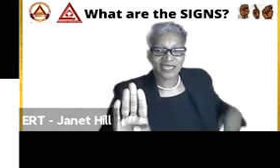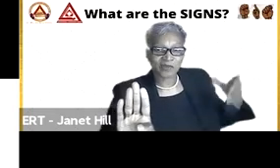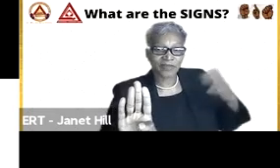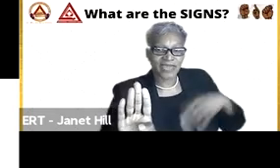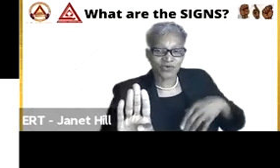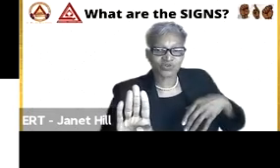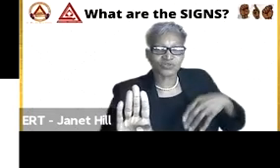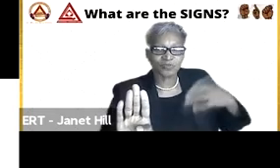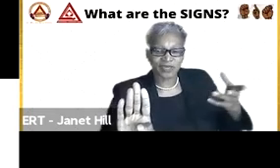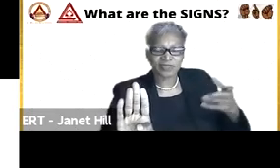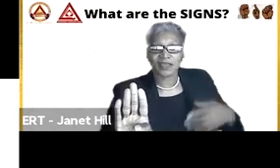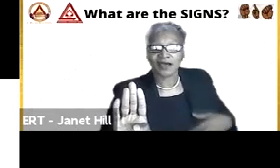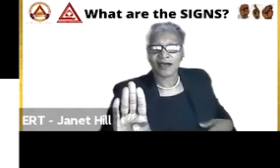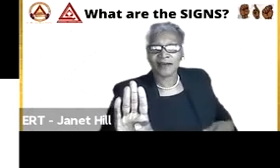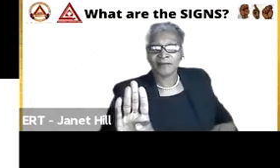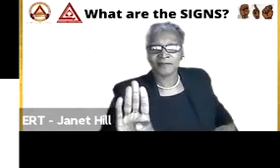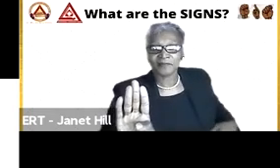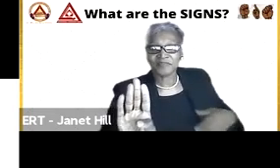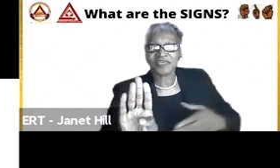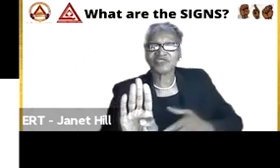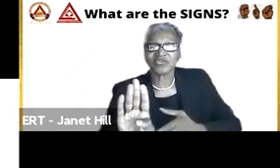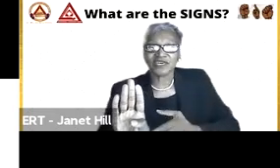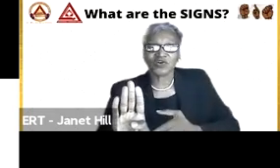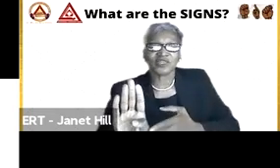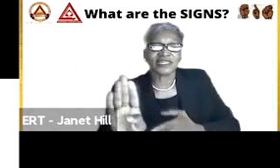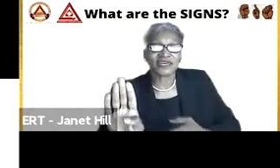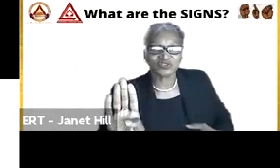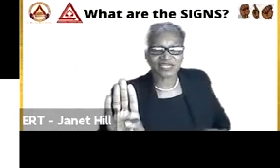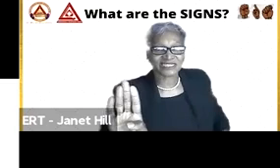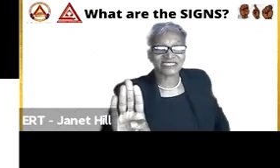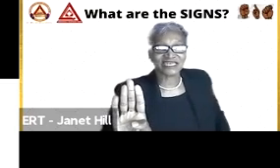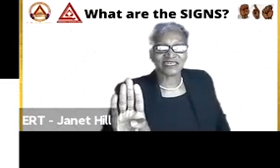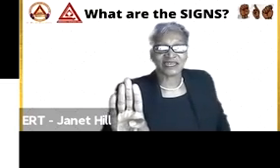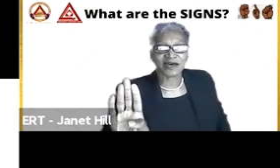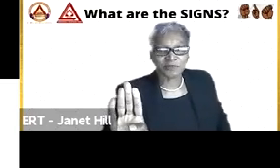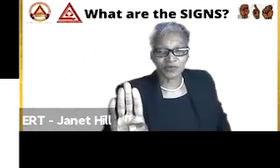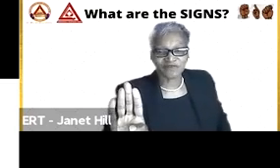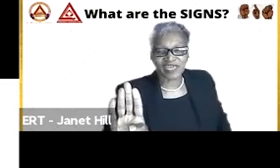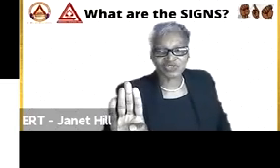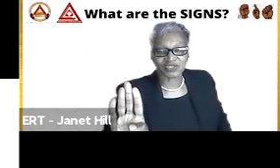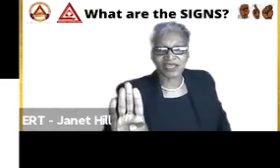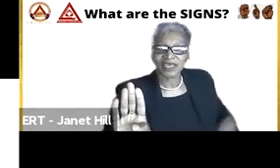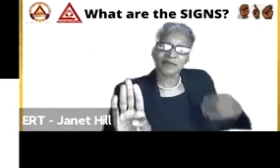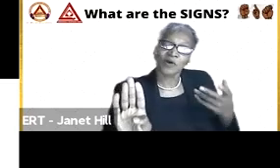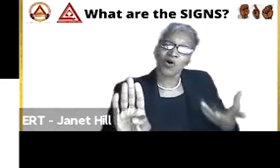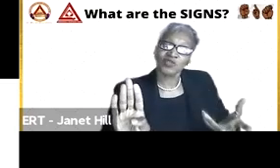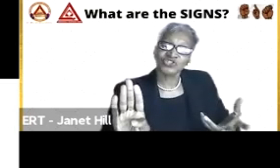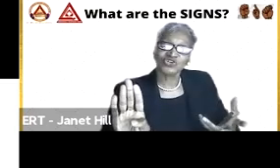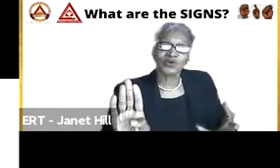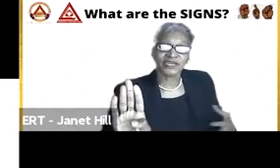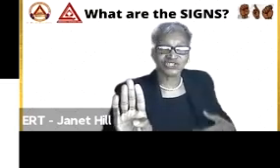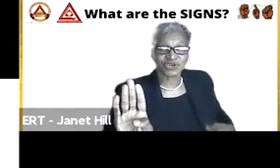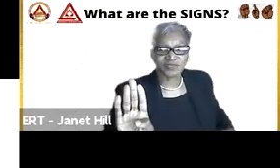I did it kind of backwards, but these again are the letters that extend in an upward fashion. And I'm